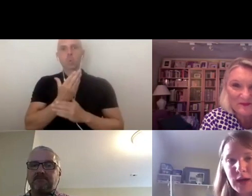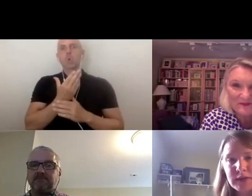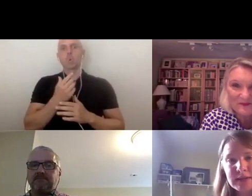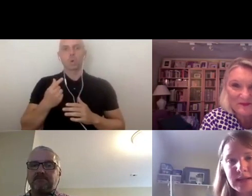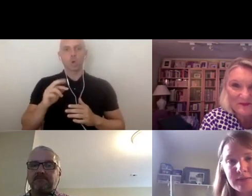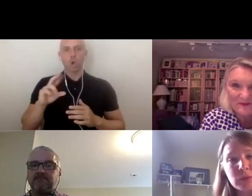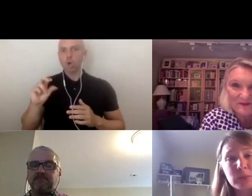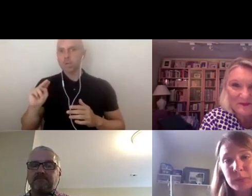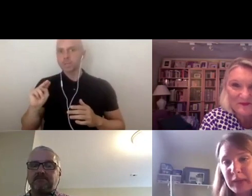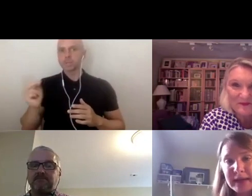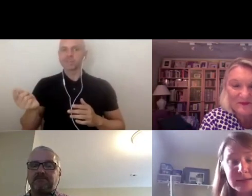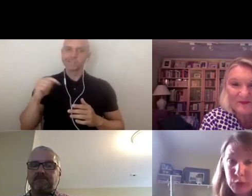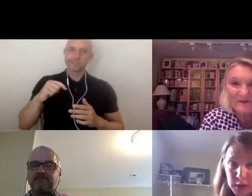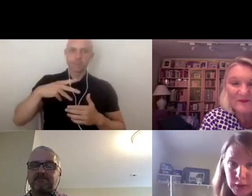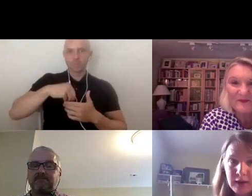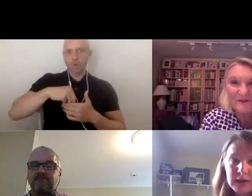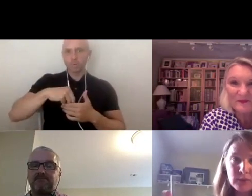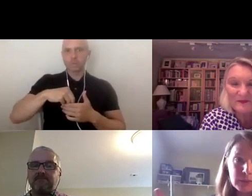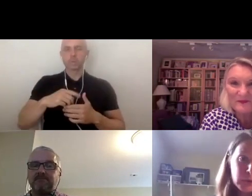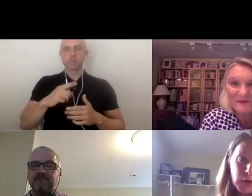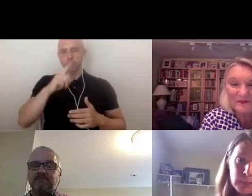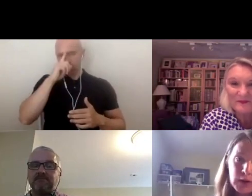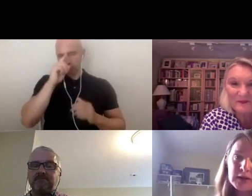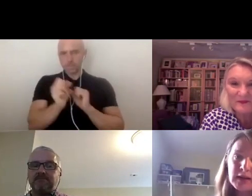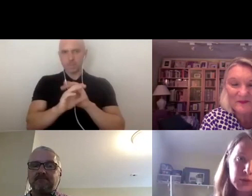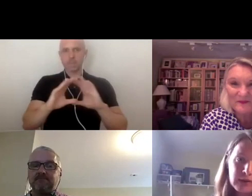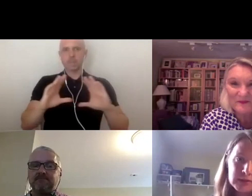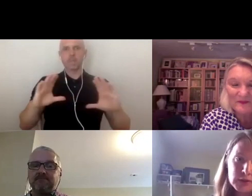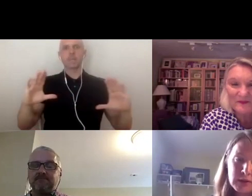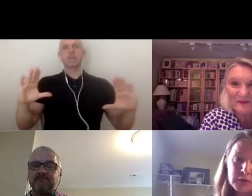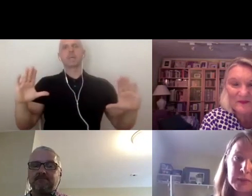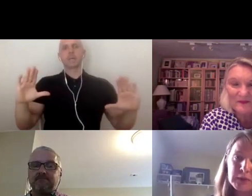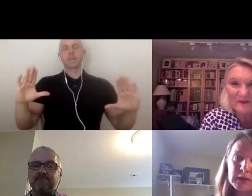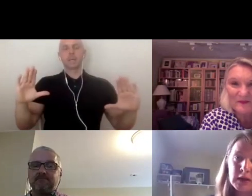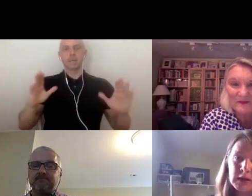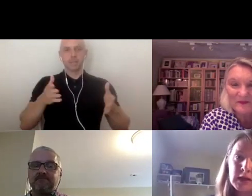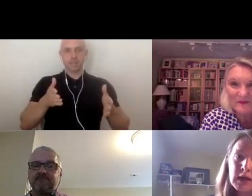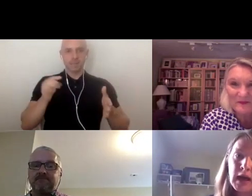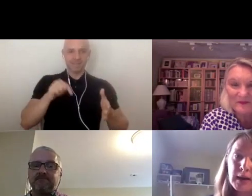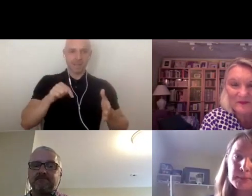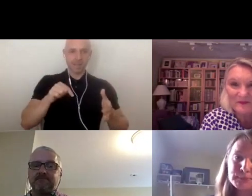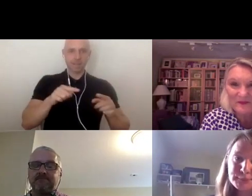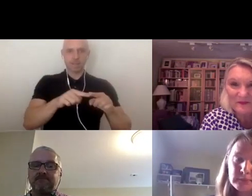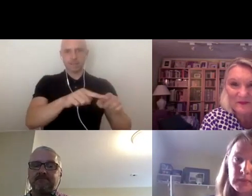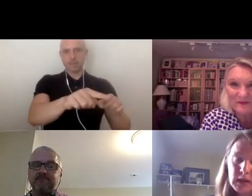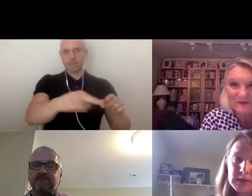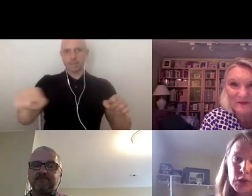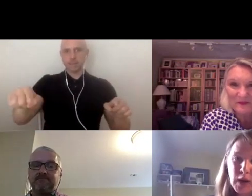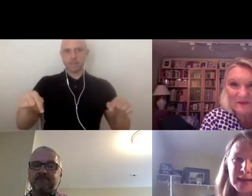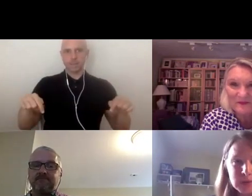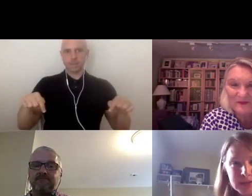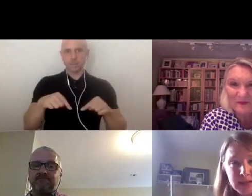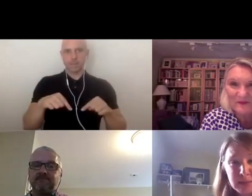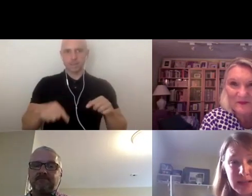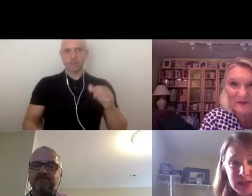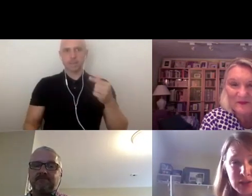considerations for health and safety, we're planning to choreograph it with people far apart and only have a certain number of people in the garden. So